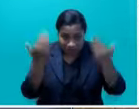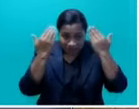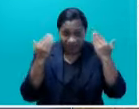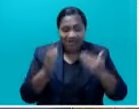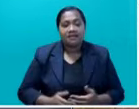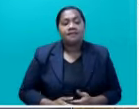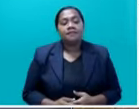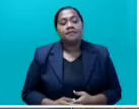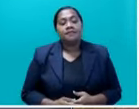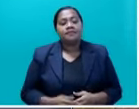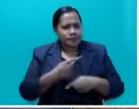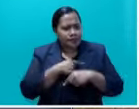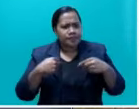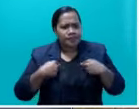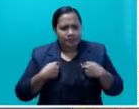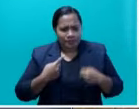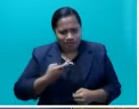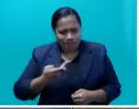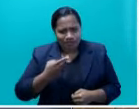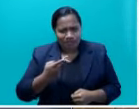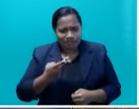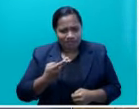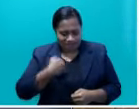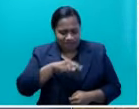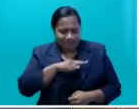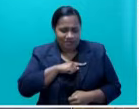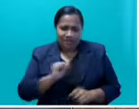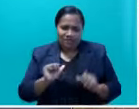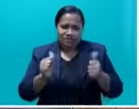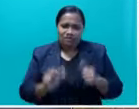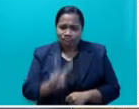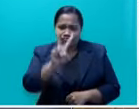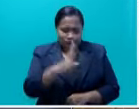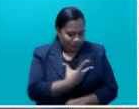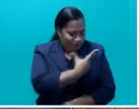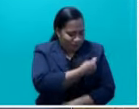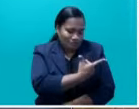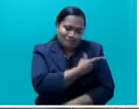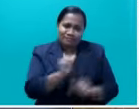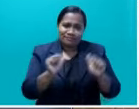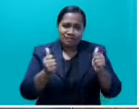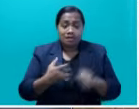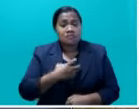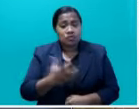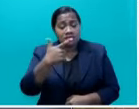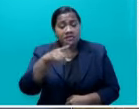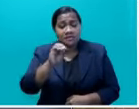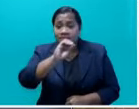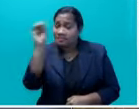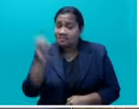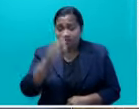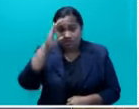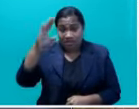words, we both have received the 2 doses, and more than 70% of adults in Fiji